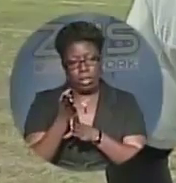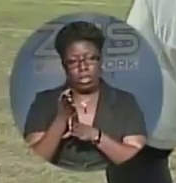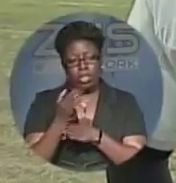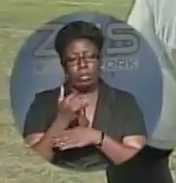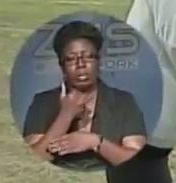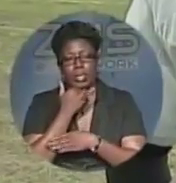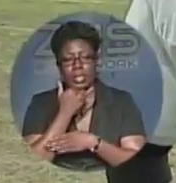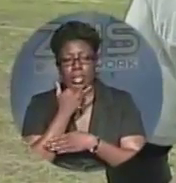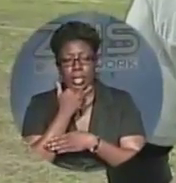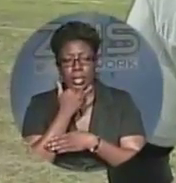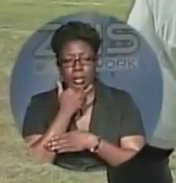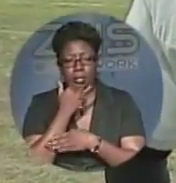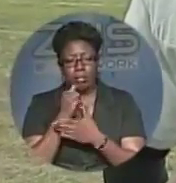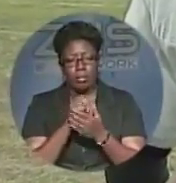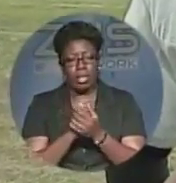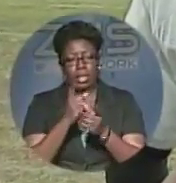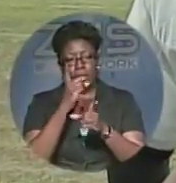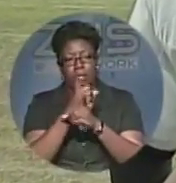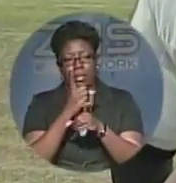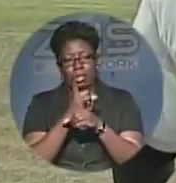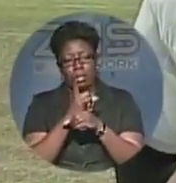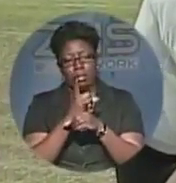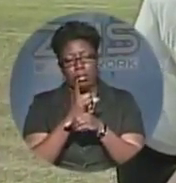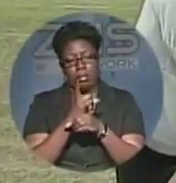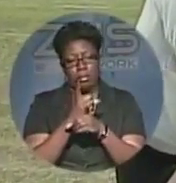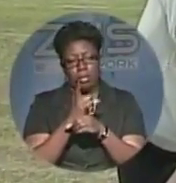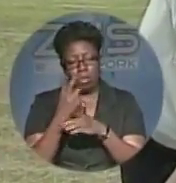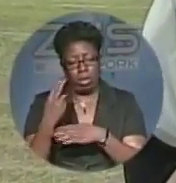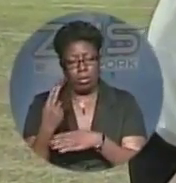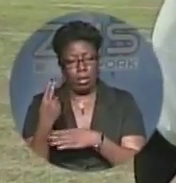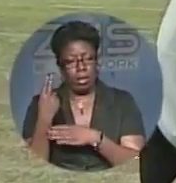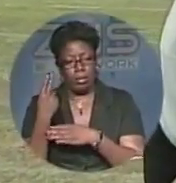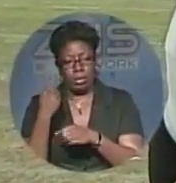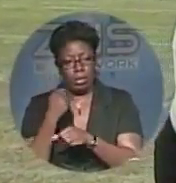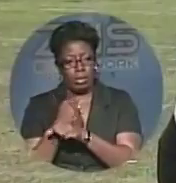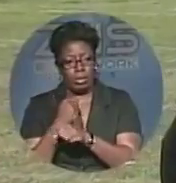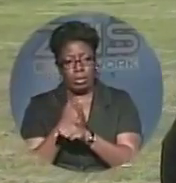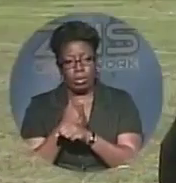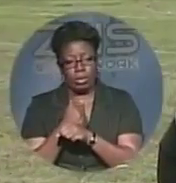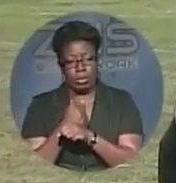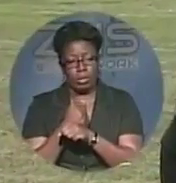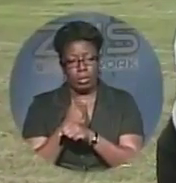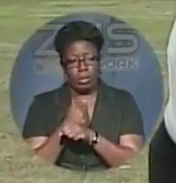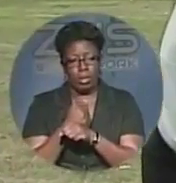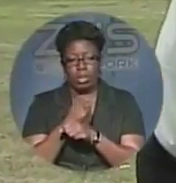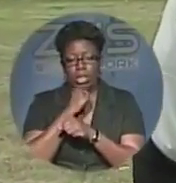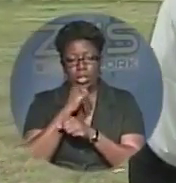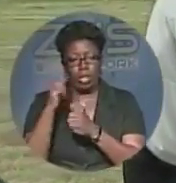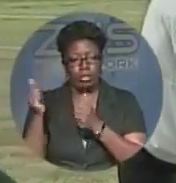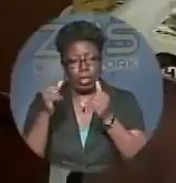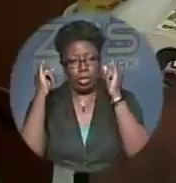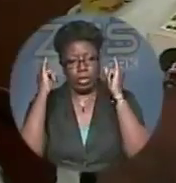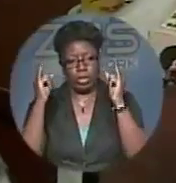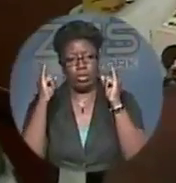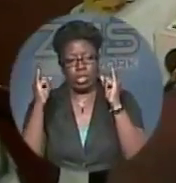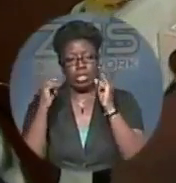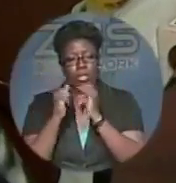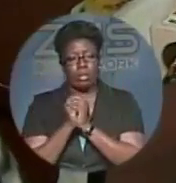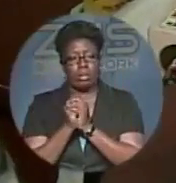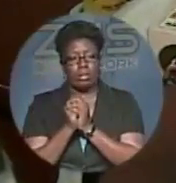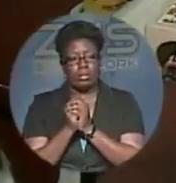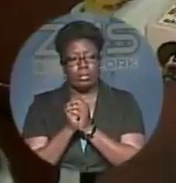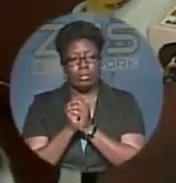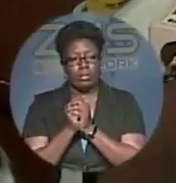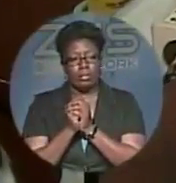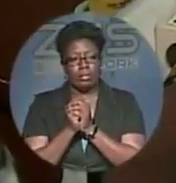route. Screaming at the defensive back to get off, and they were up in his face, and players just didn't follow instruction. We lost the game right there. Every rope have an